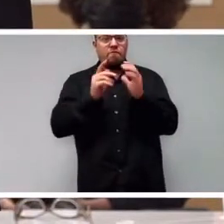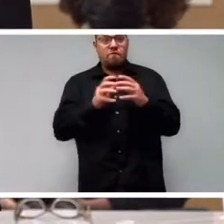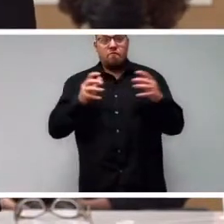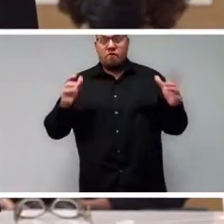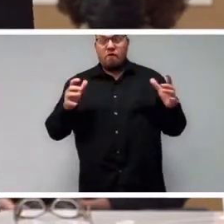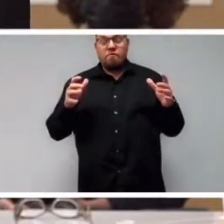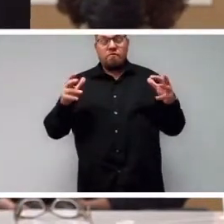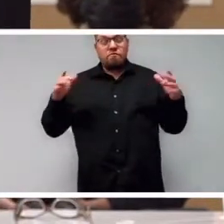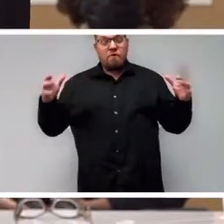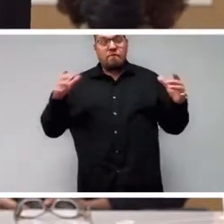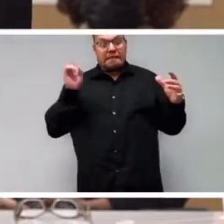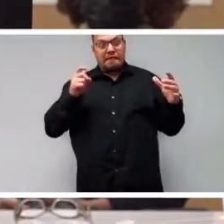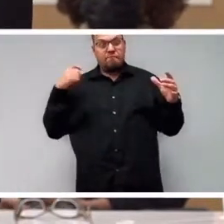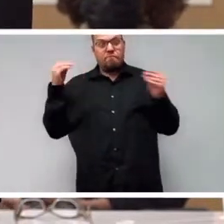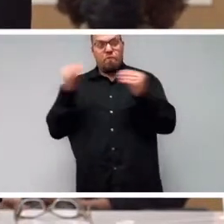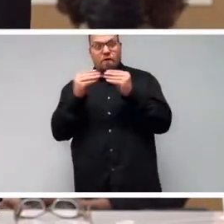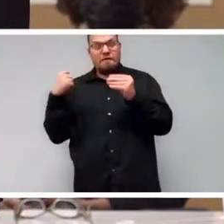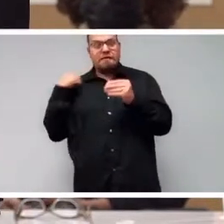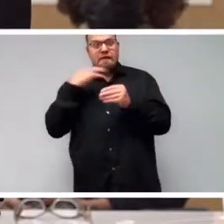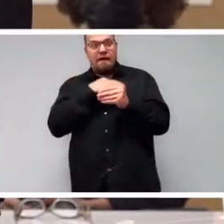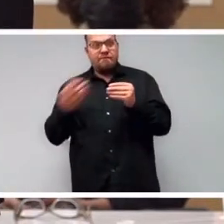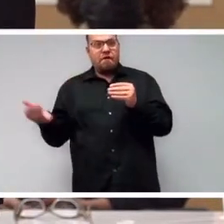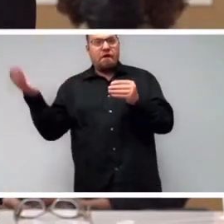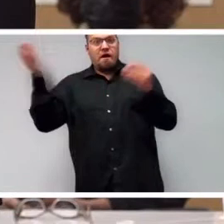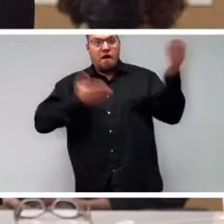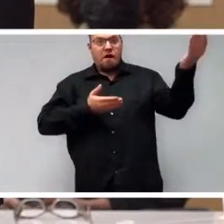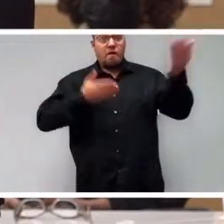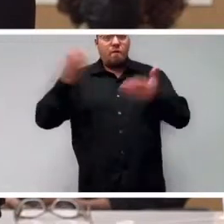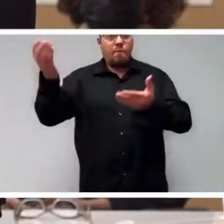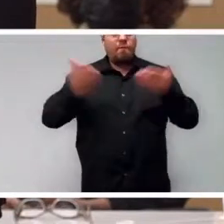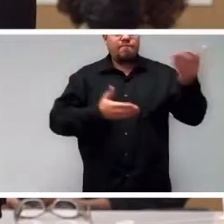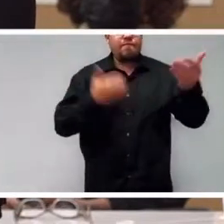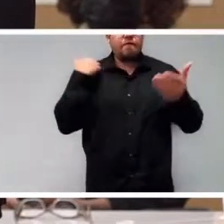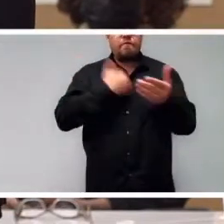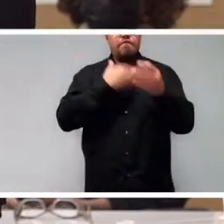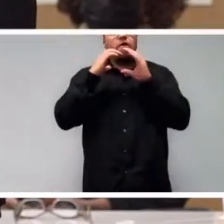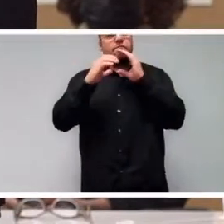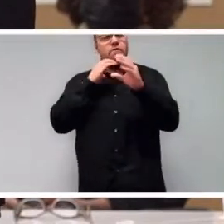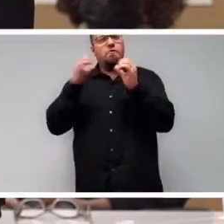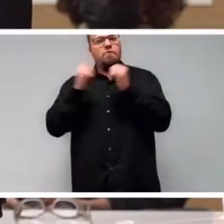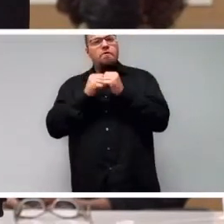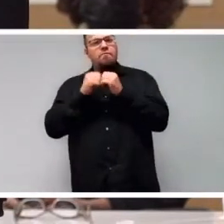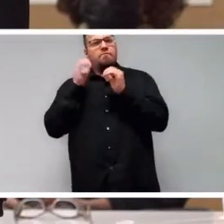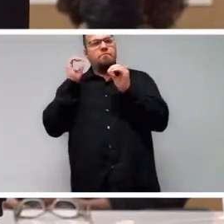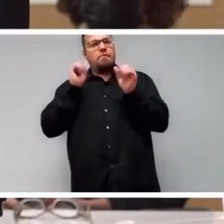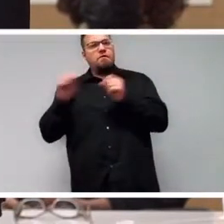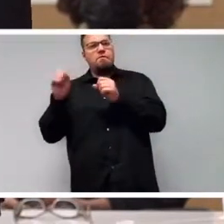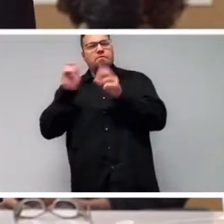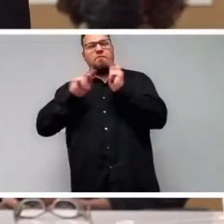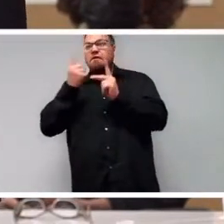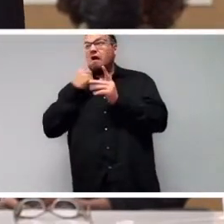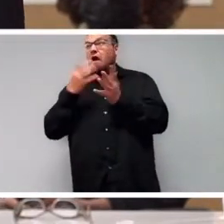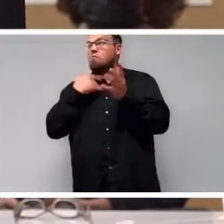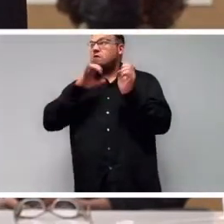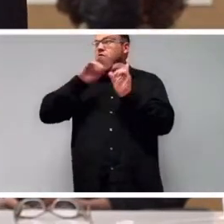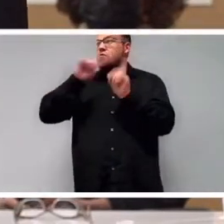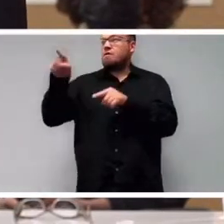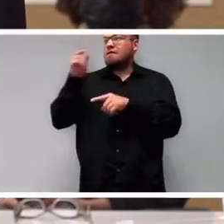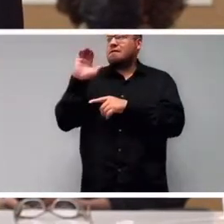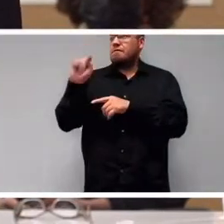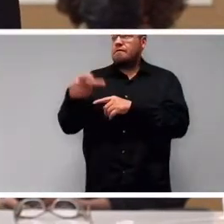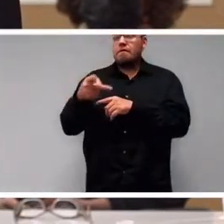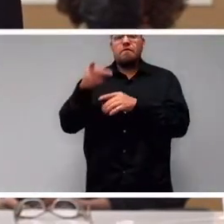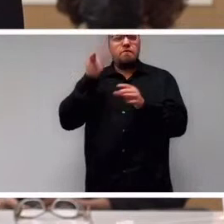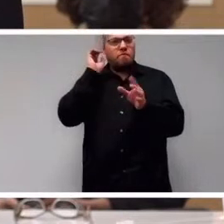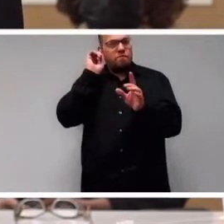grow as well. We have conversations with potential, folks who are saying, I want to come to a CTP, and we say, just remember,